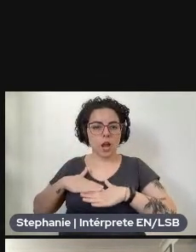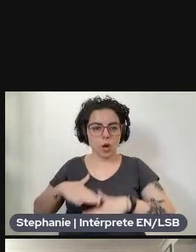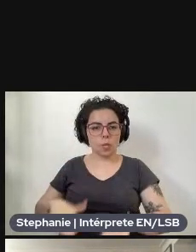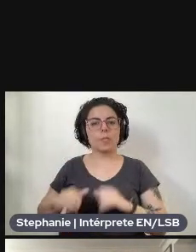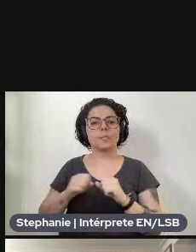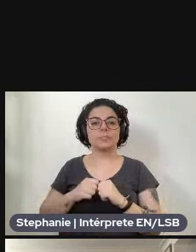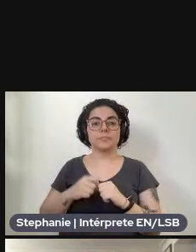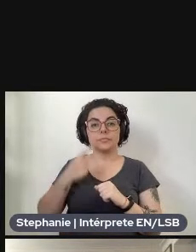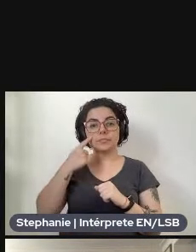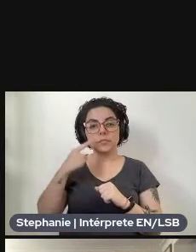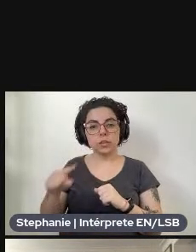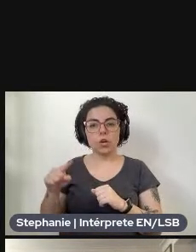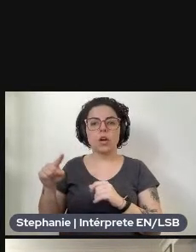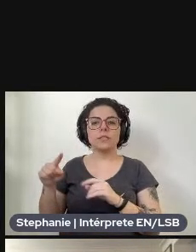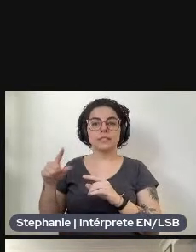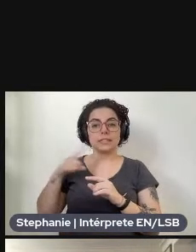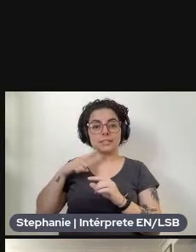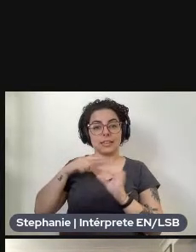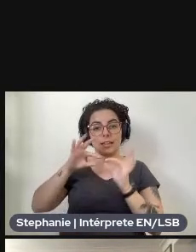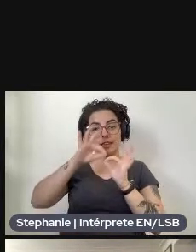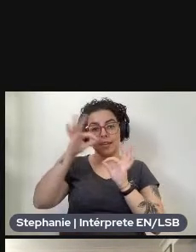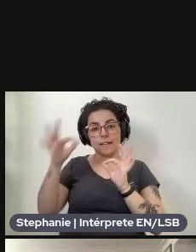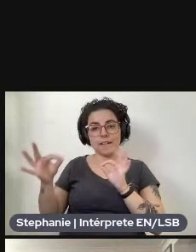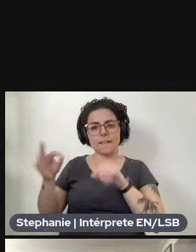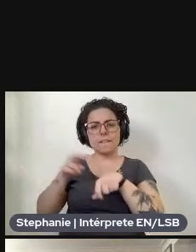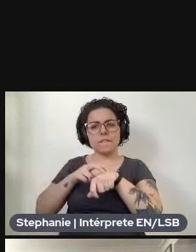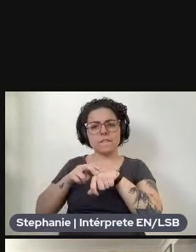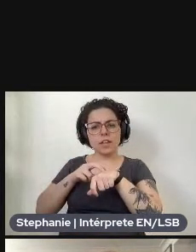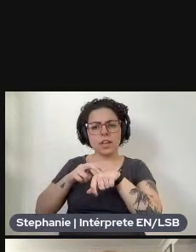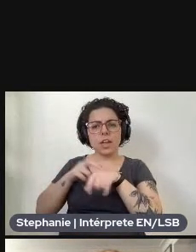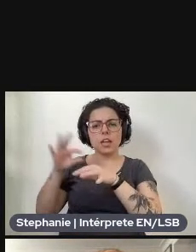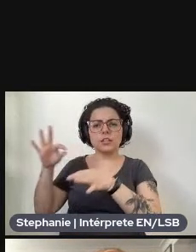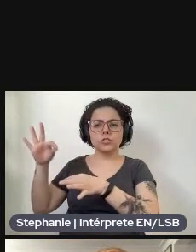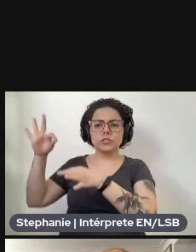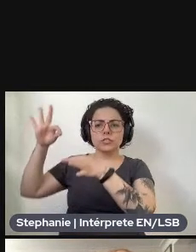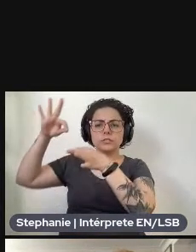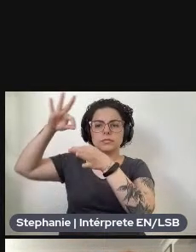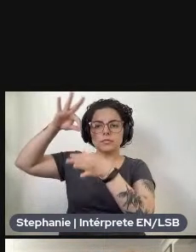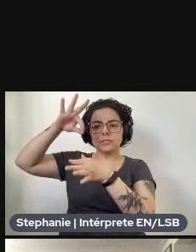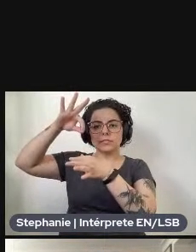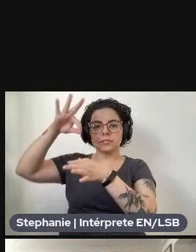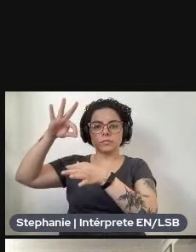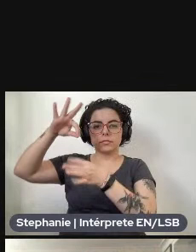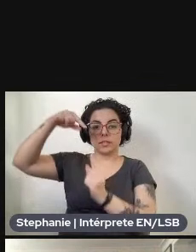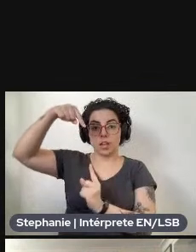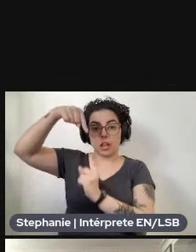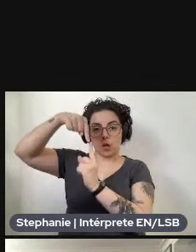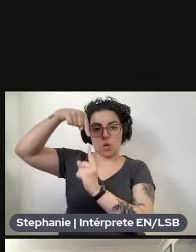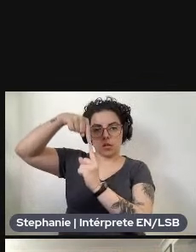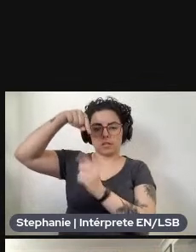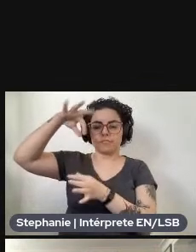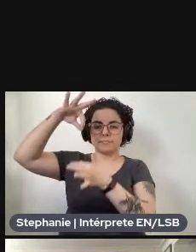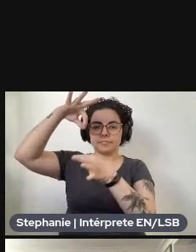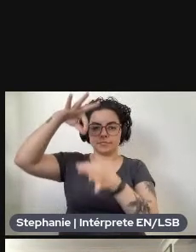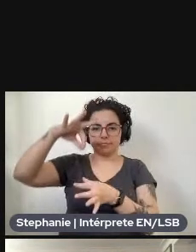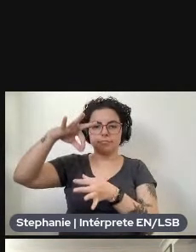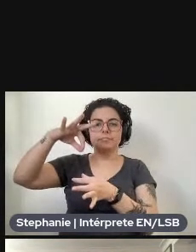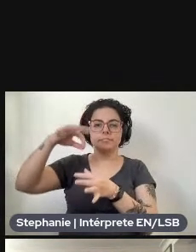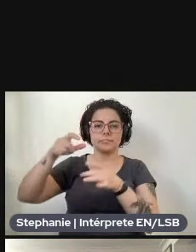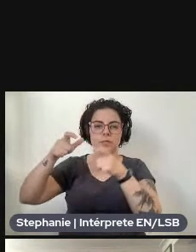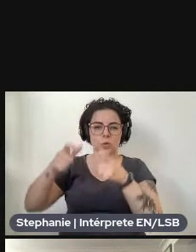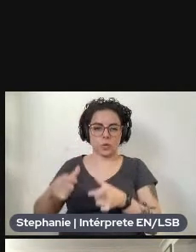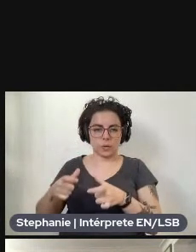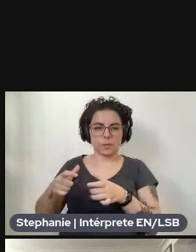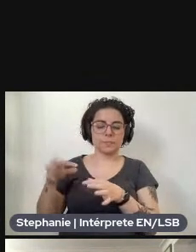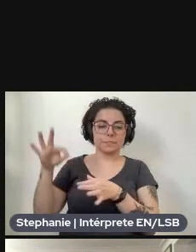cradle with the green arrow on the cartridge top, pointing to the green dot on top of the cradle. Push the